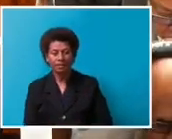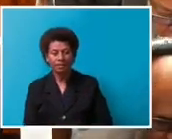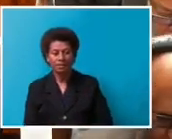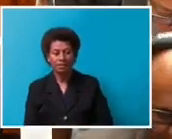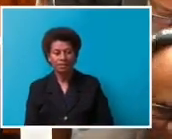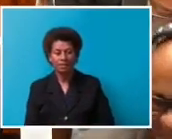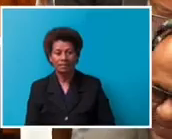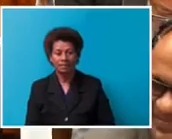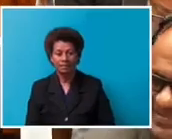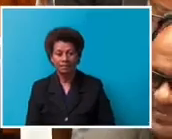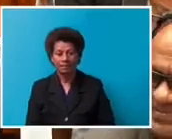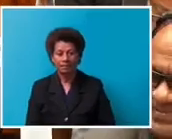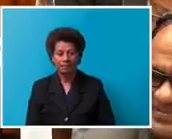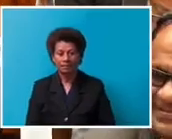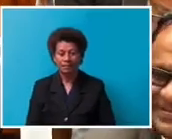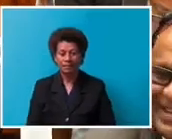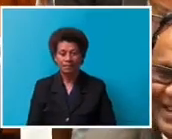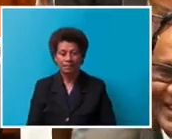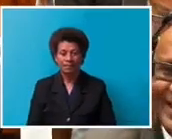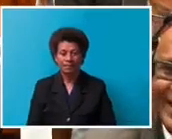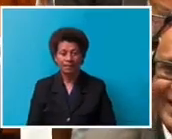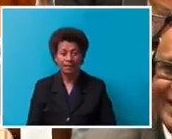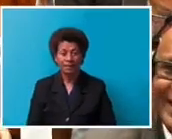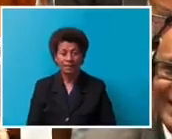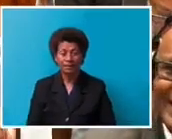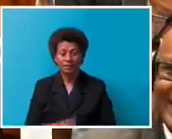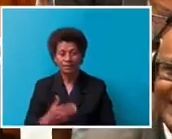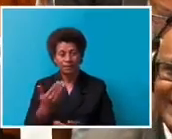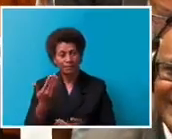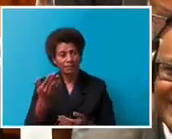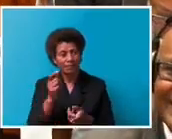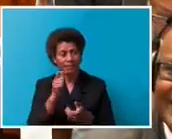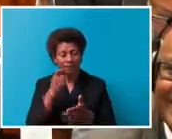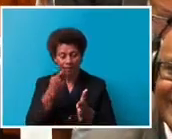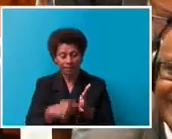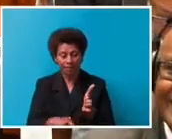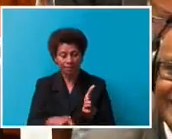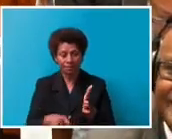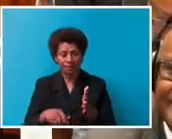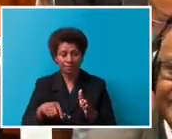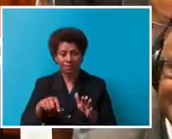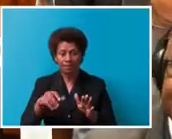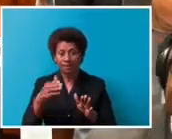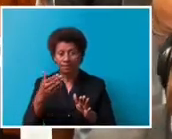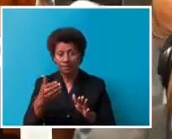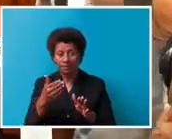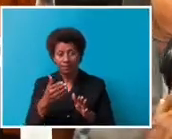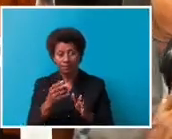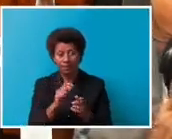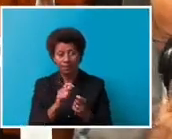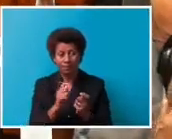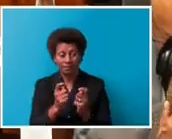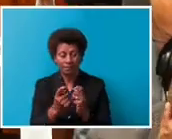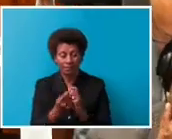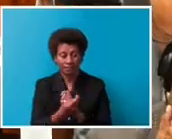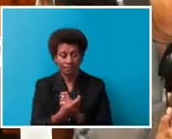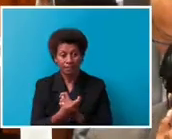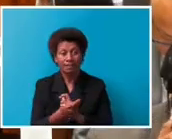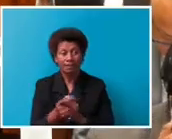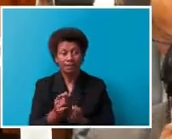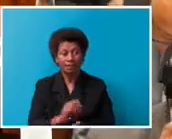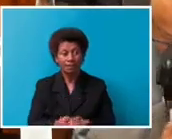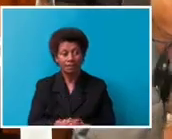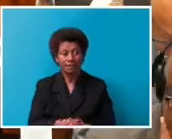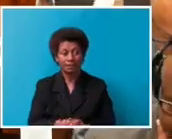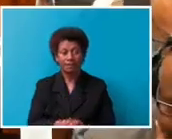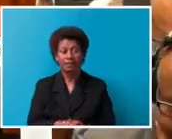Mr. Speaker, say, the tax reforms that we've done, and my honorable colleagues from this side, Honorable Assistant Minister